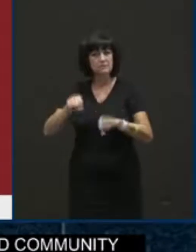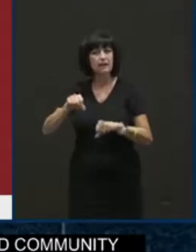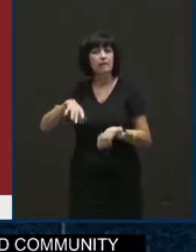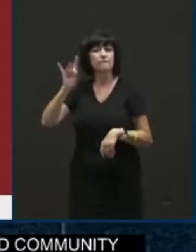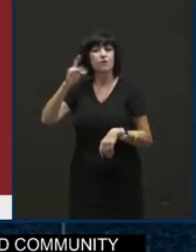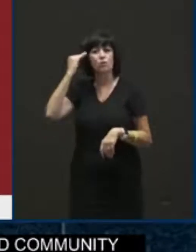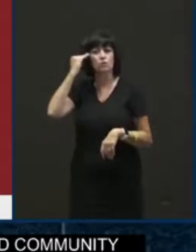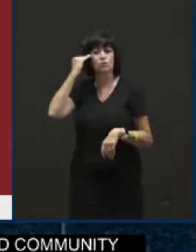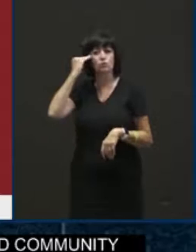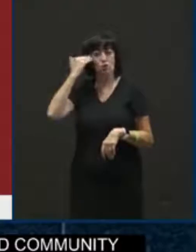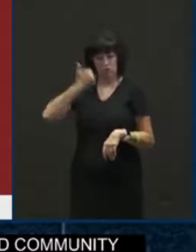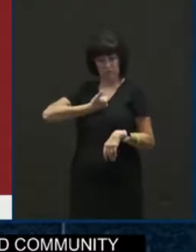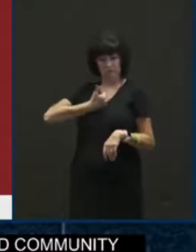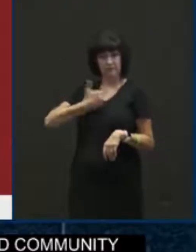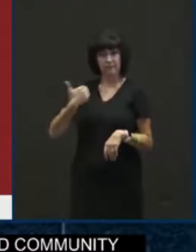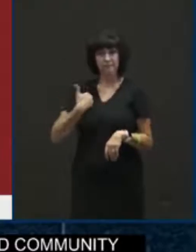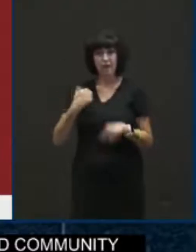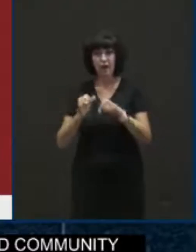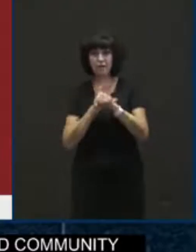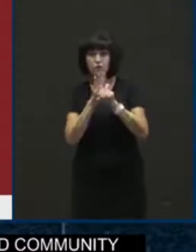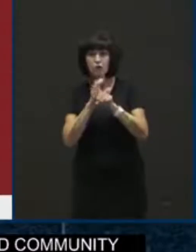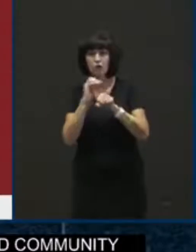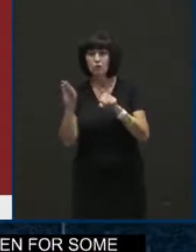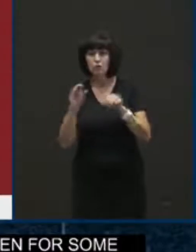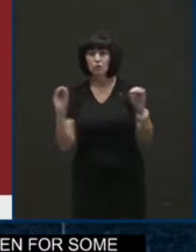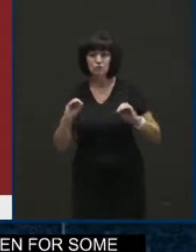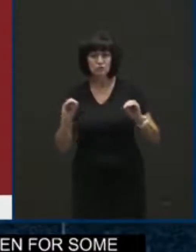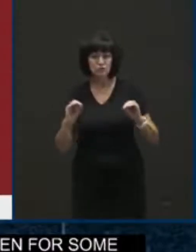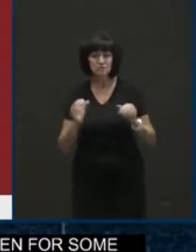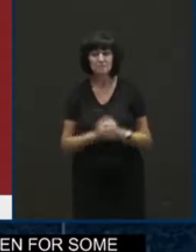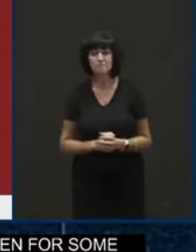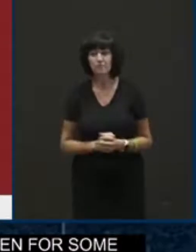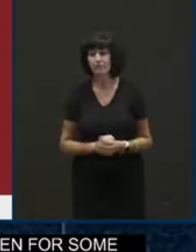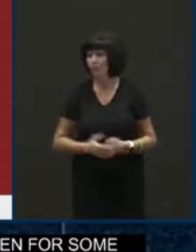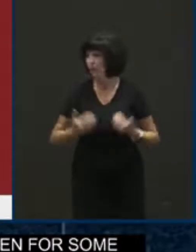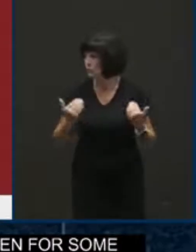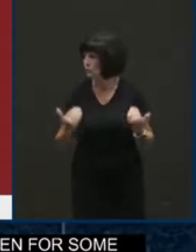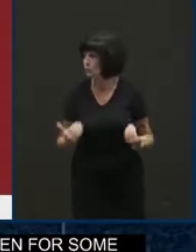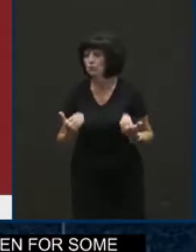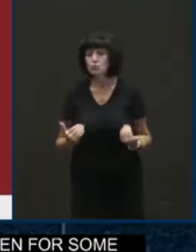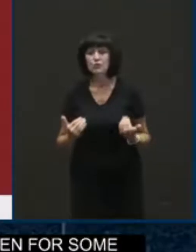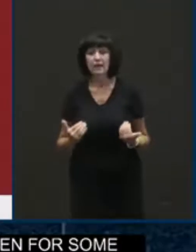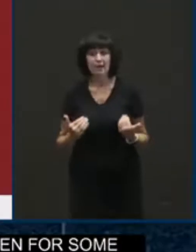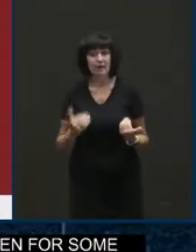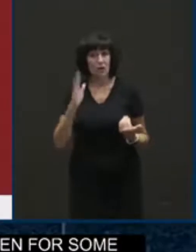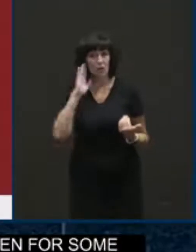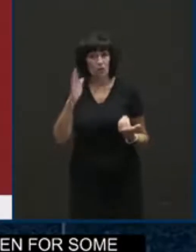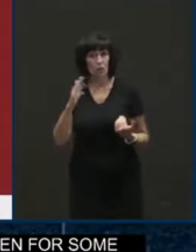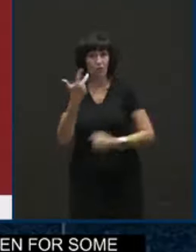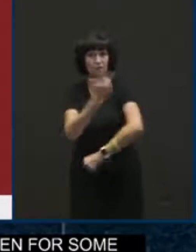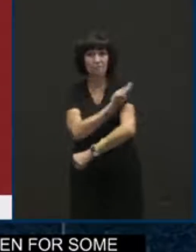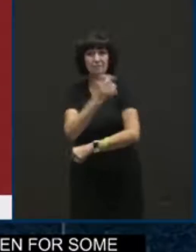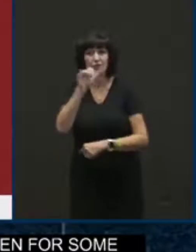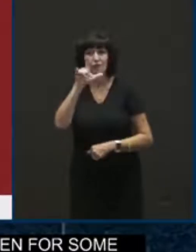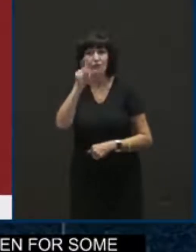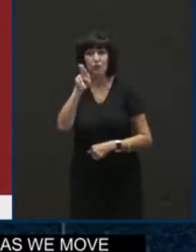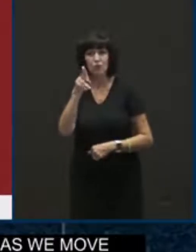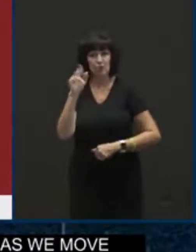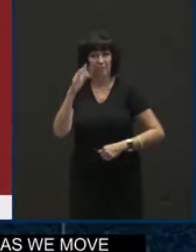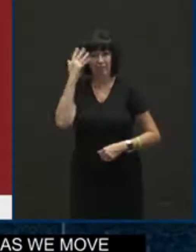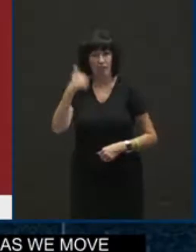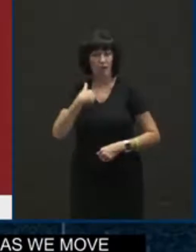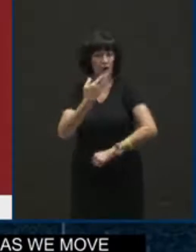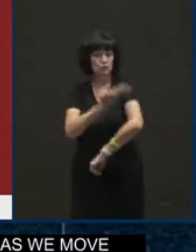challenge as we move into the flu season. I'm going to get my flu shot, which is why I have my short sleeve polo on today. It